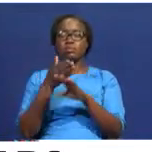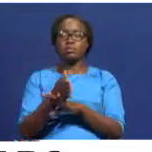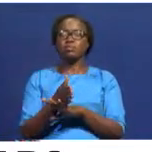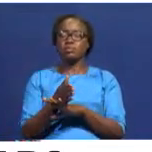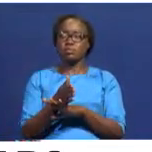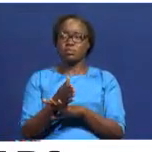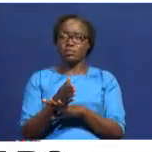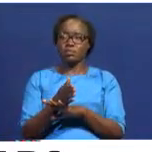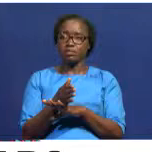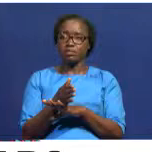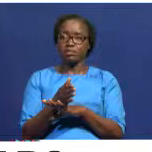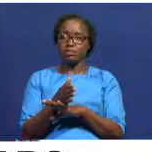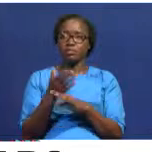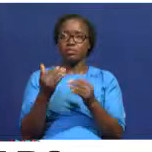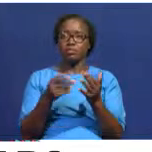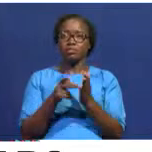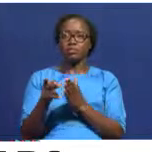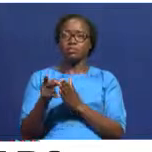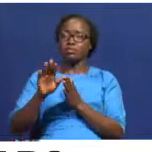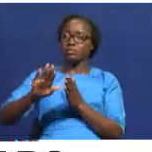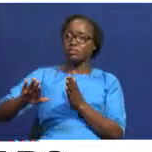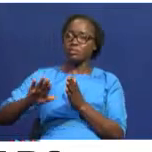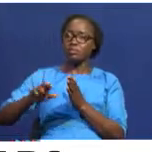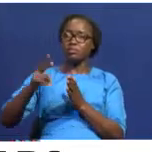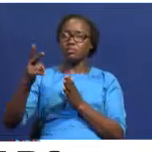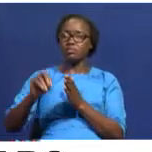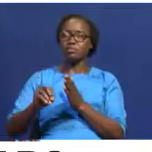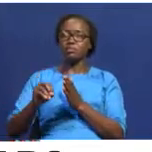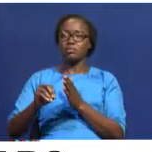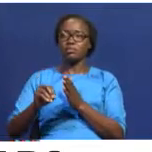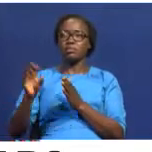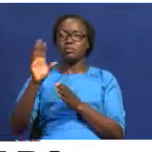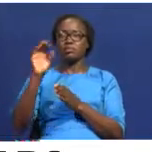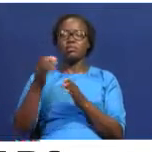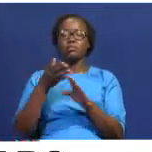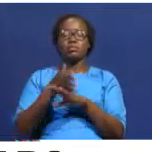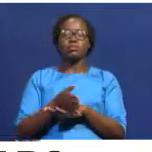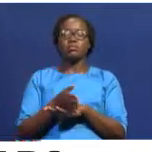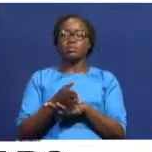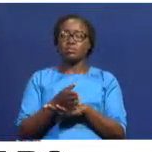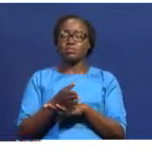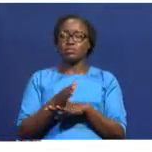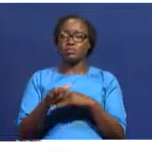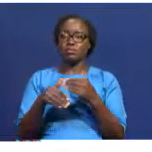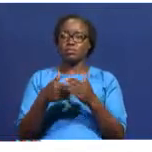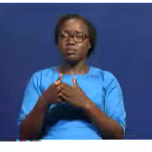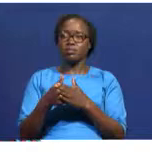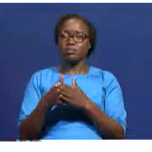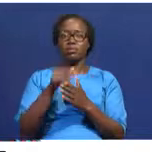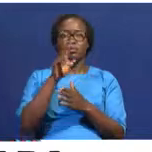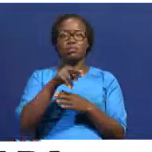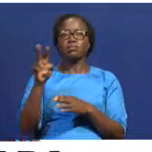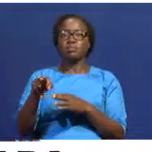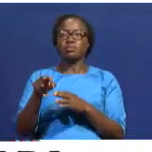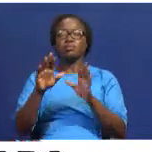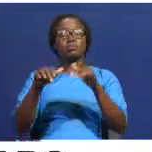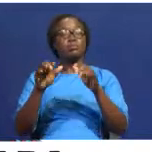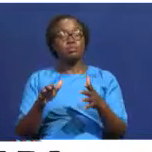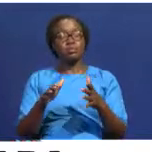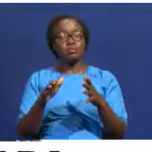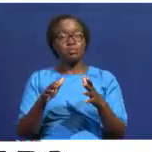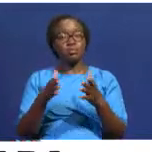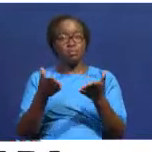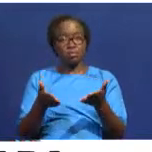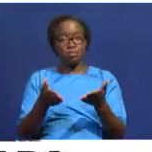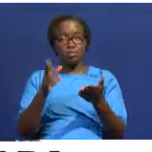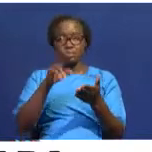board. They have now paid the balance of 20% across the board. They have not discriminated the farmers, and